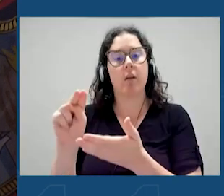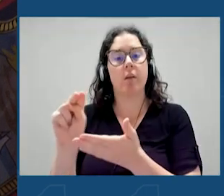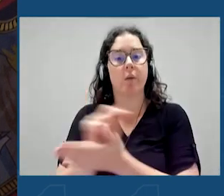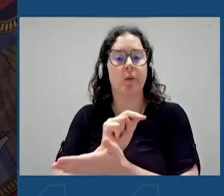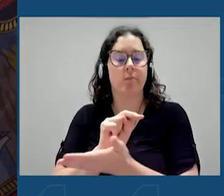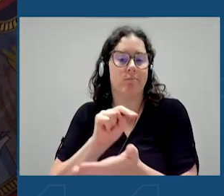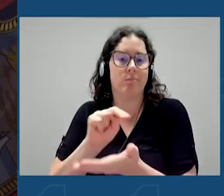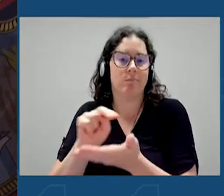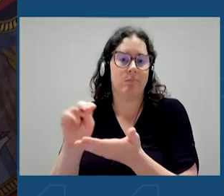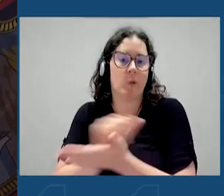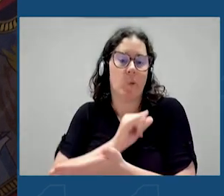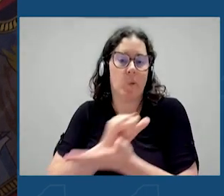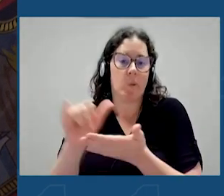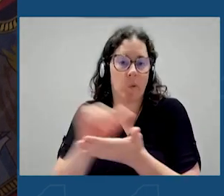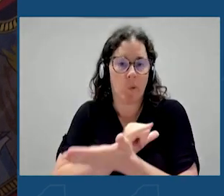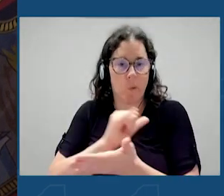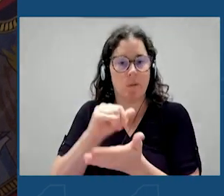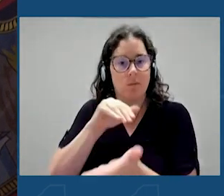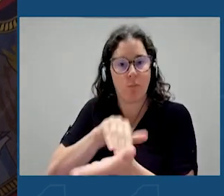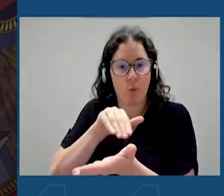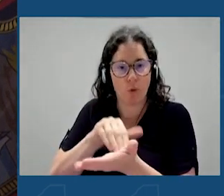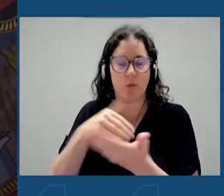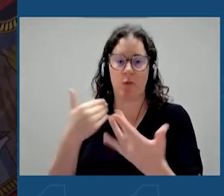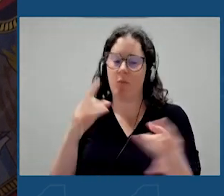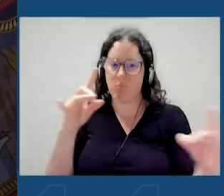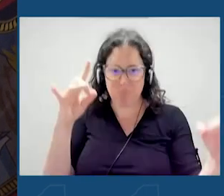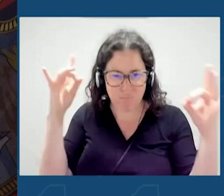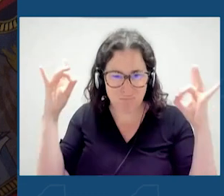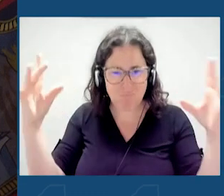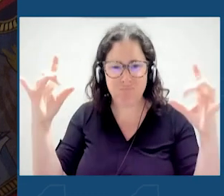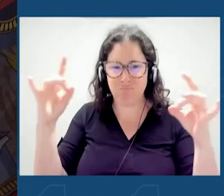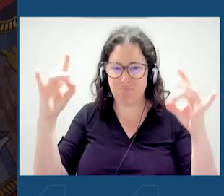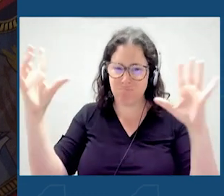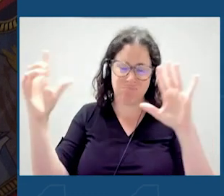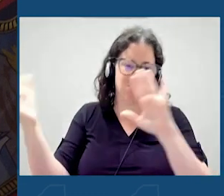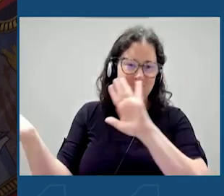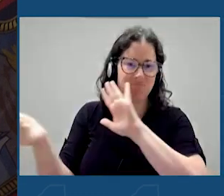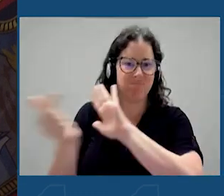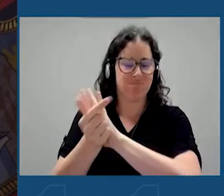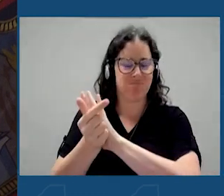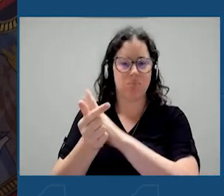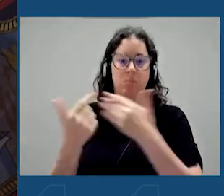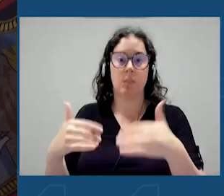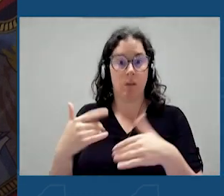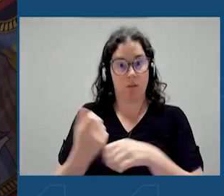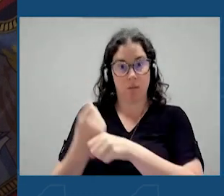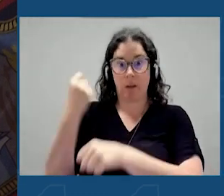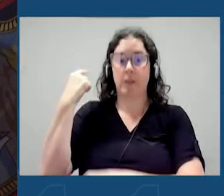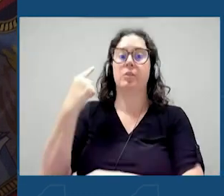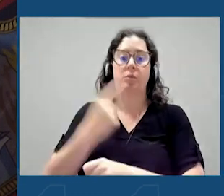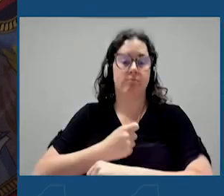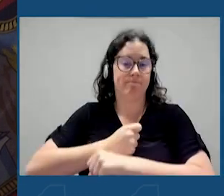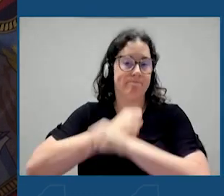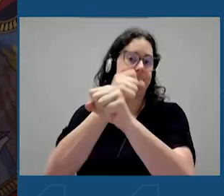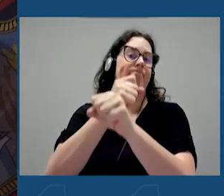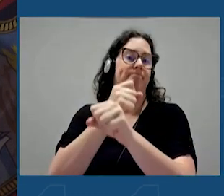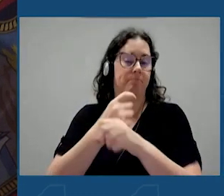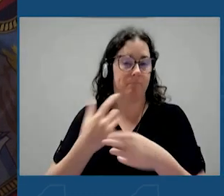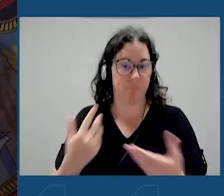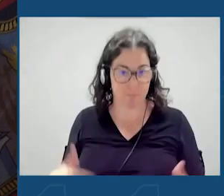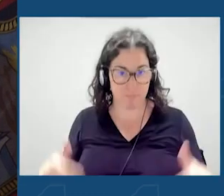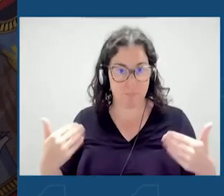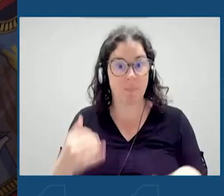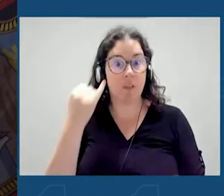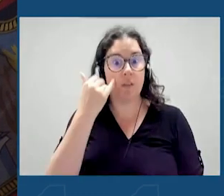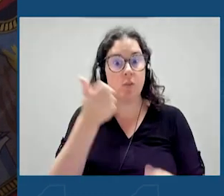these outrageous charges. We protected them a year ago. So if you're a